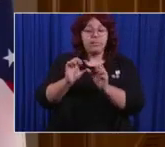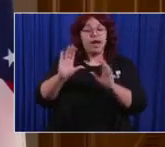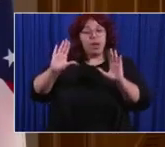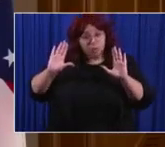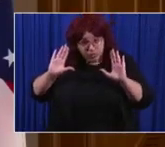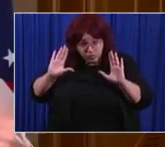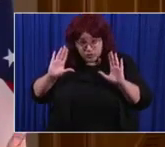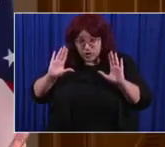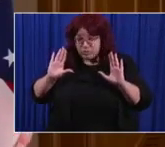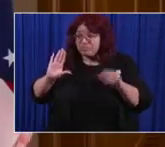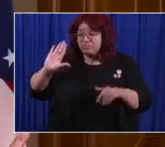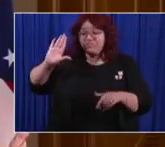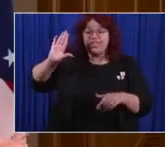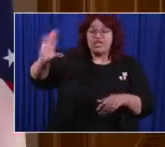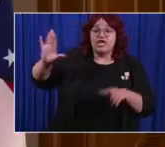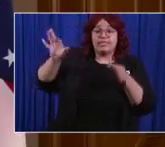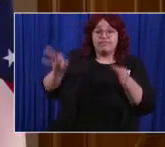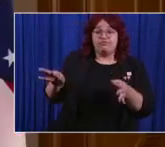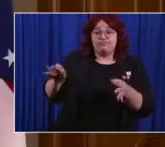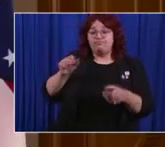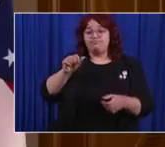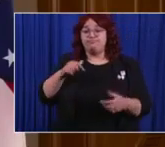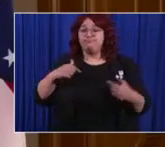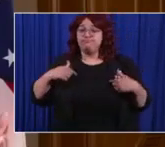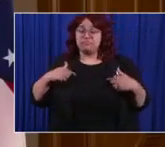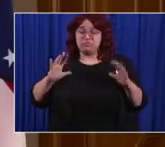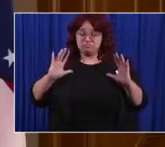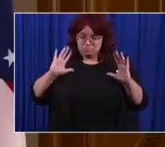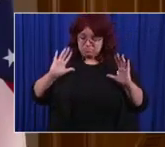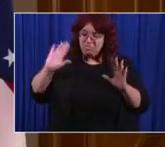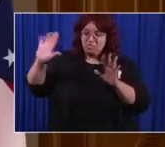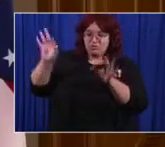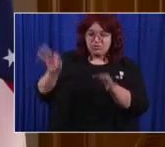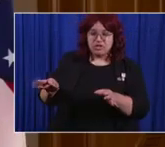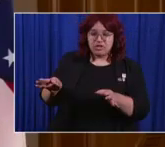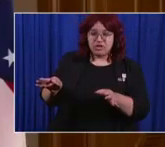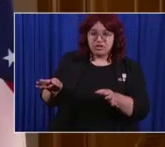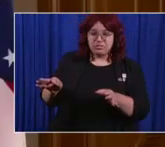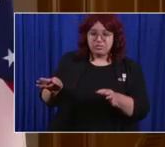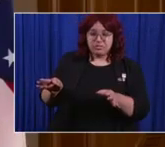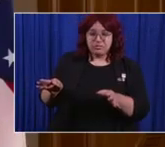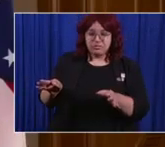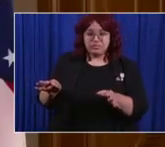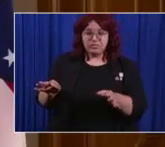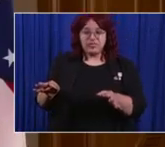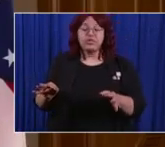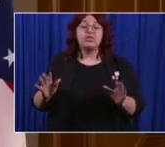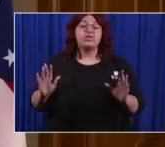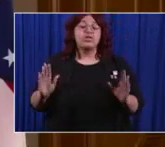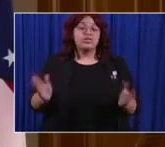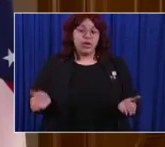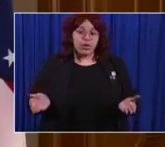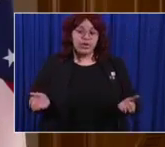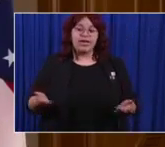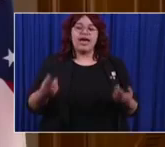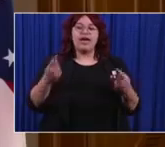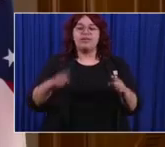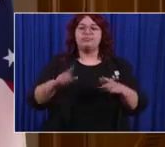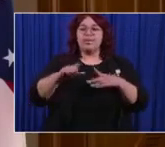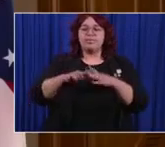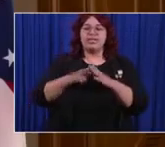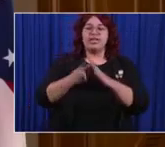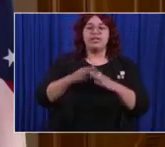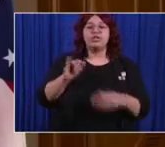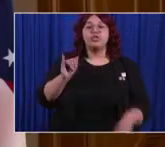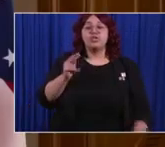the school will make, and so that school can make a different decision if they want beginning on June 2nd. They will